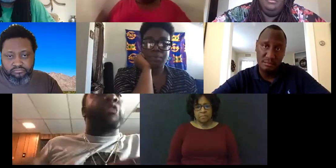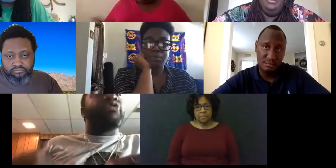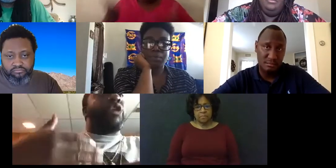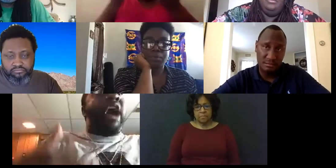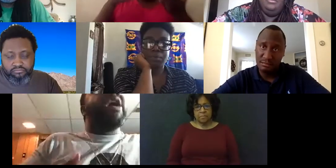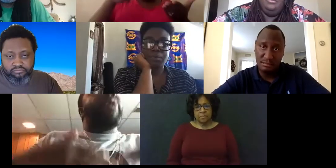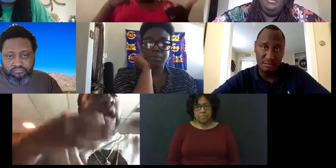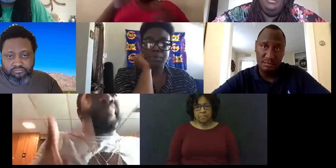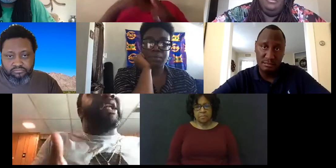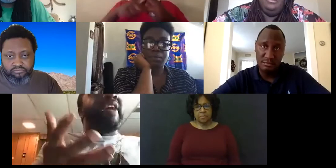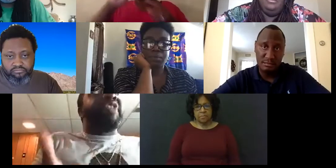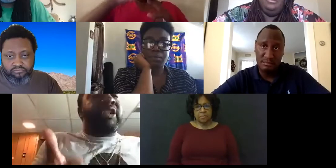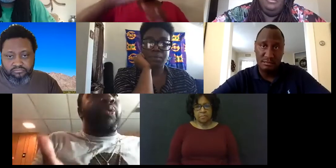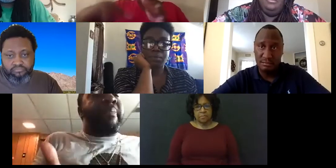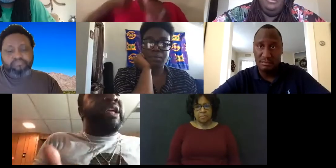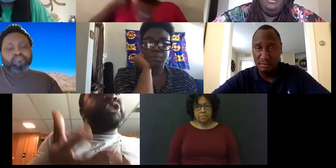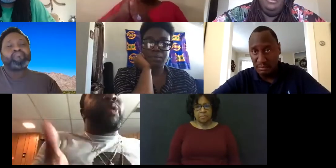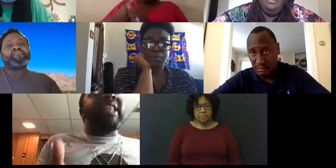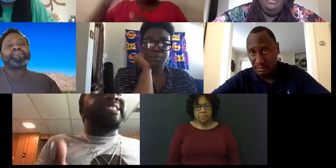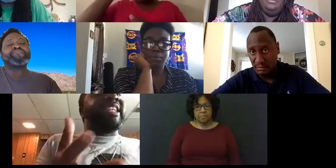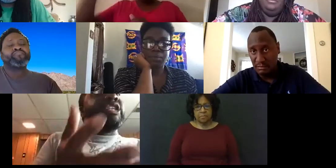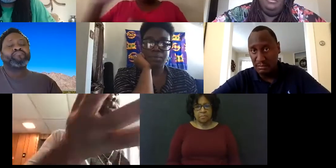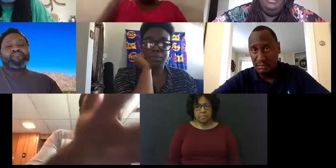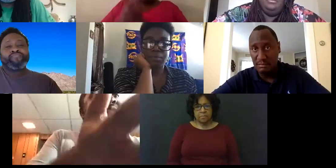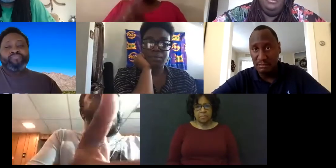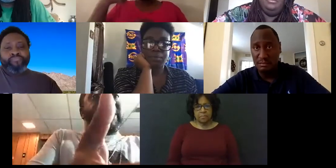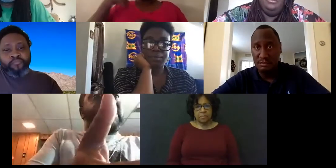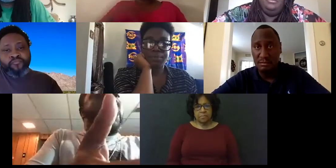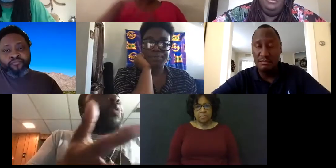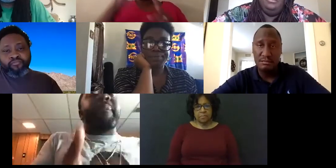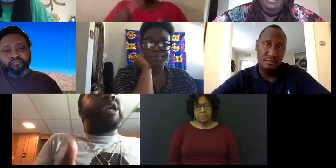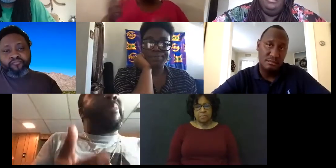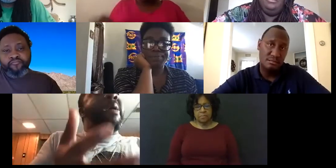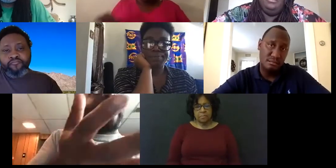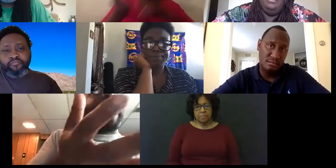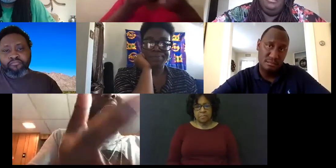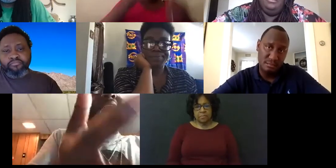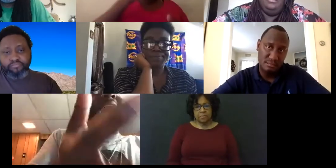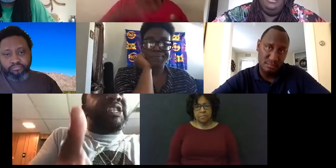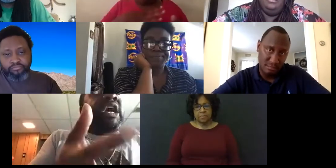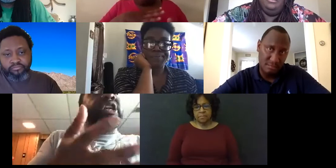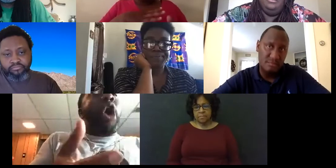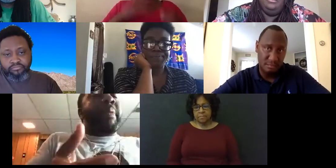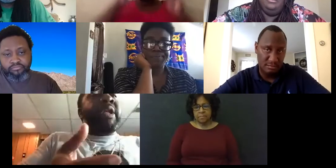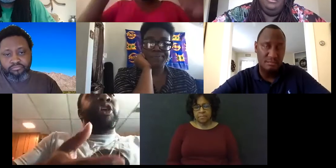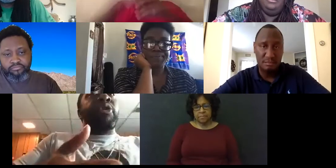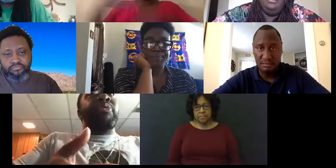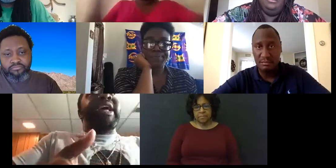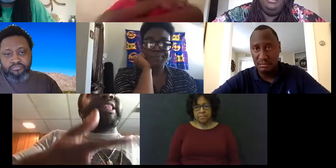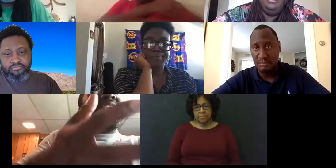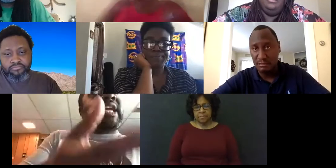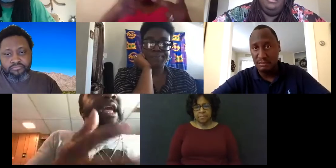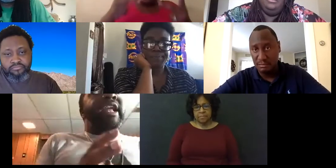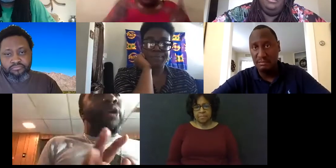fall behind it, right? So start off, we're uplifting the women. So we're listening to their voice. We're putting them in power positions to